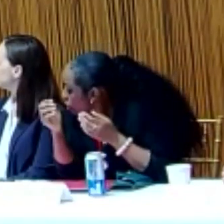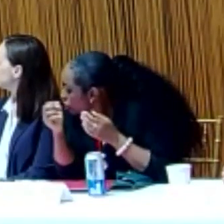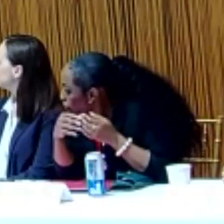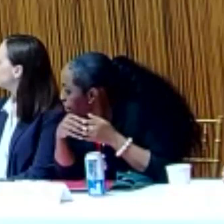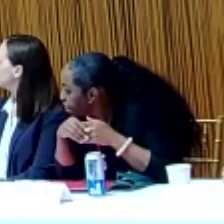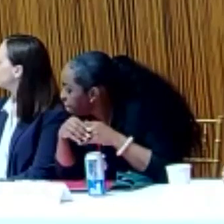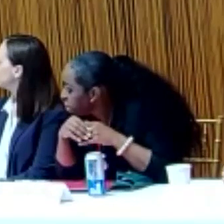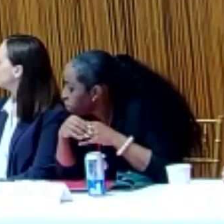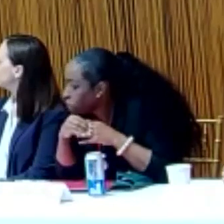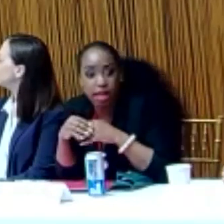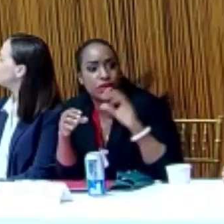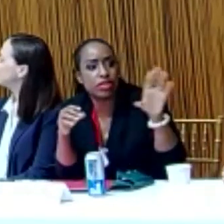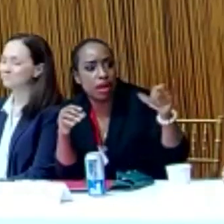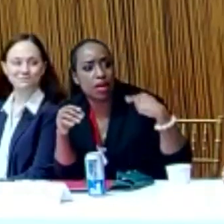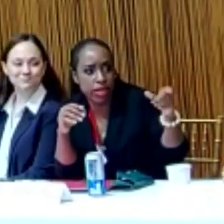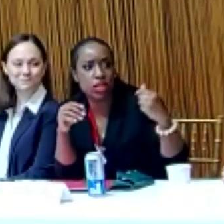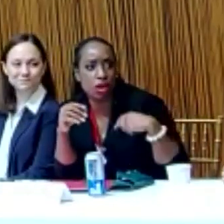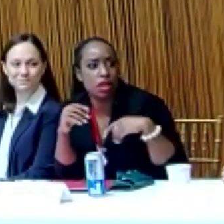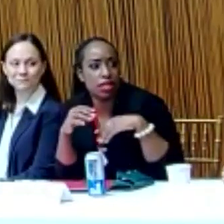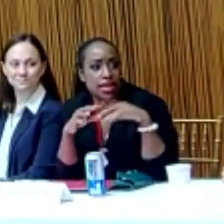ability to shmoo after this